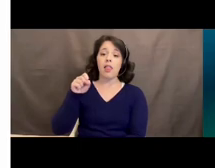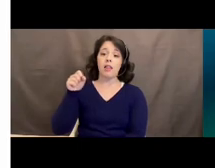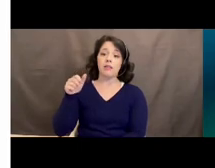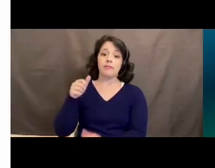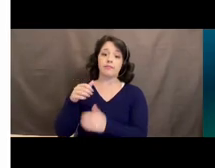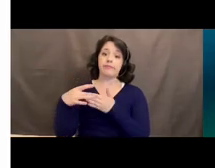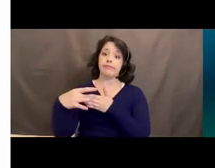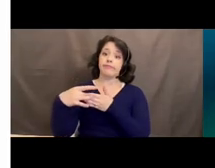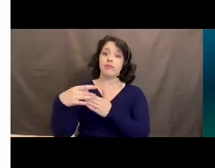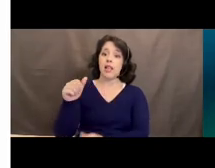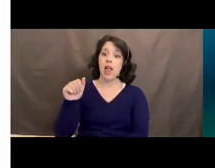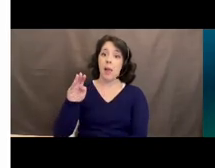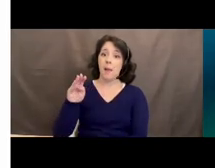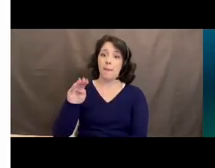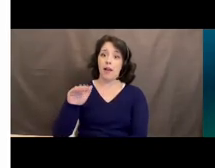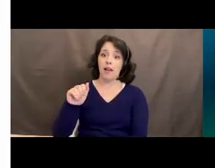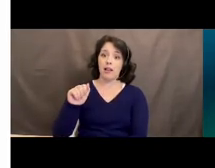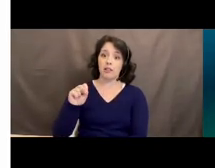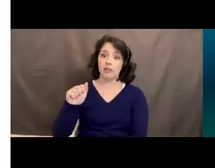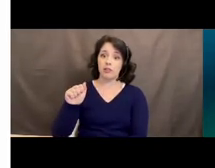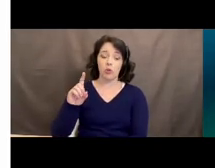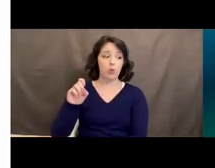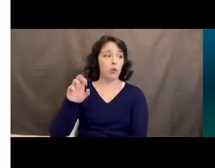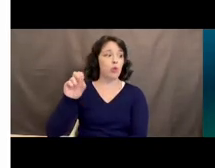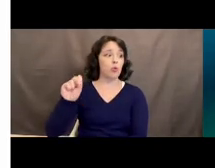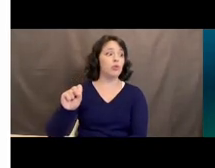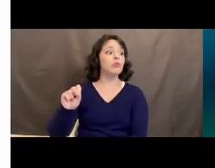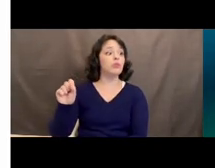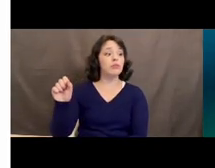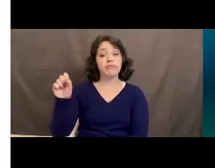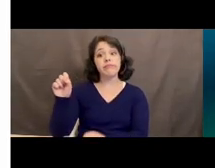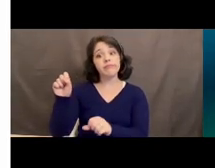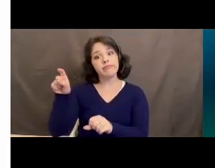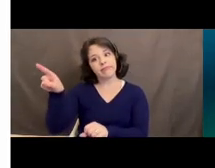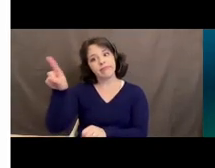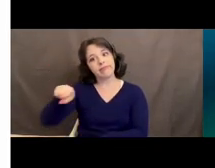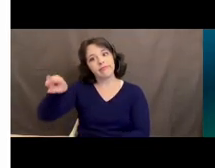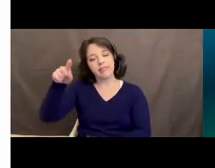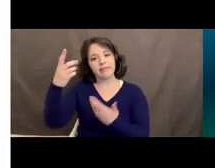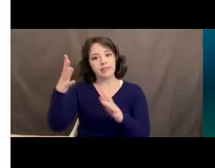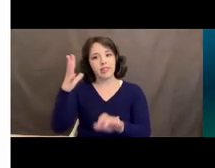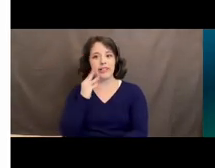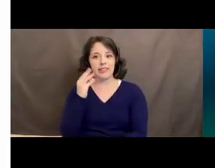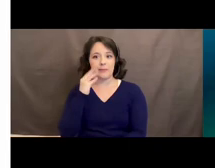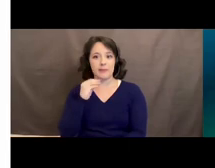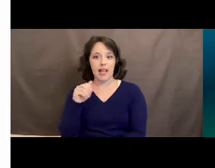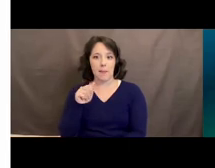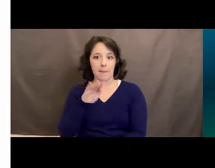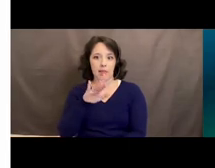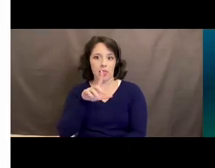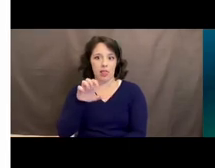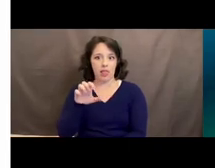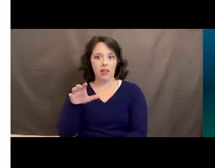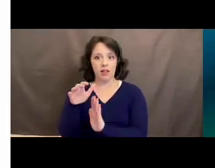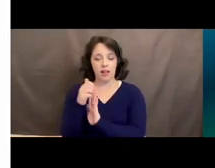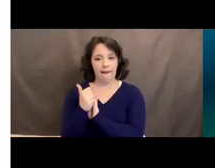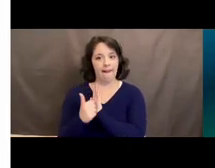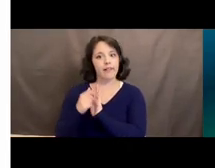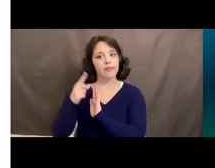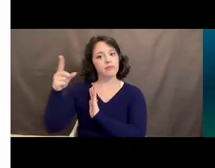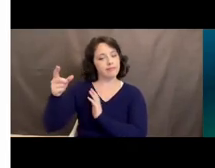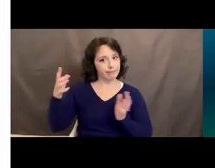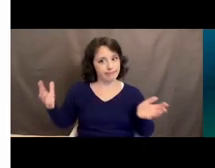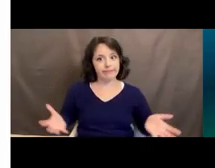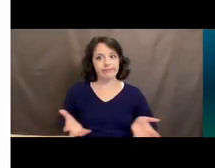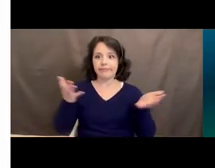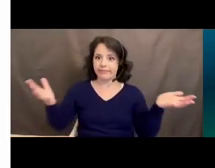members who share their experience with ABLE accounts and encourage others that they can also use ABLE to save